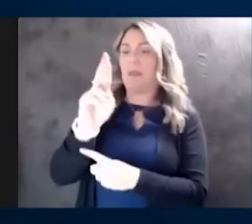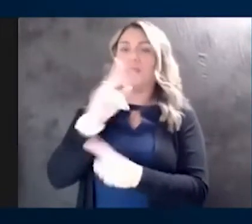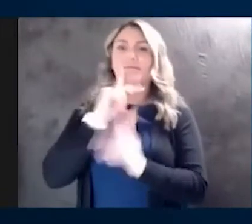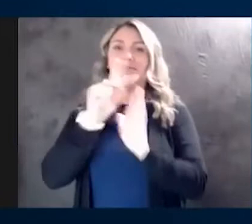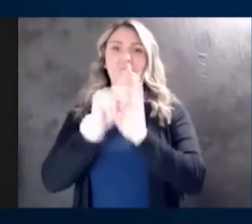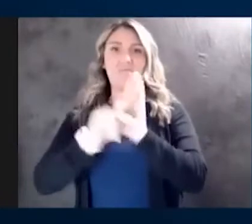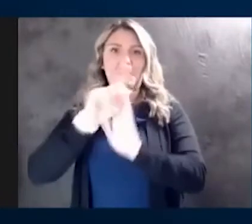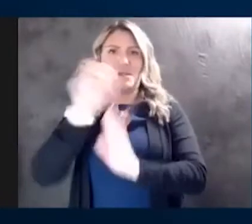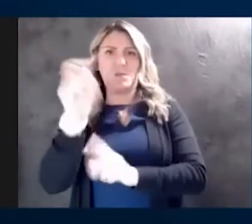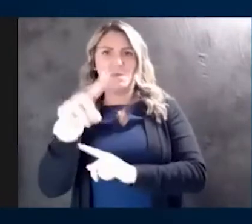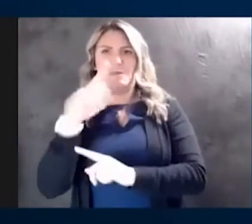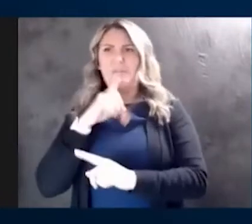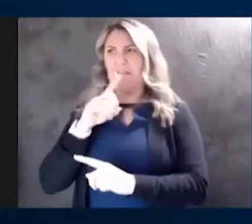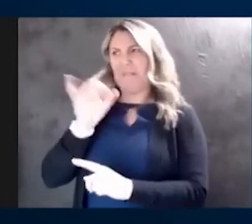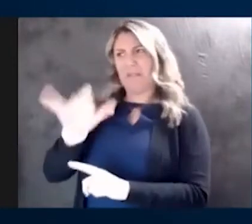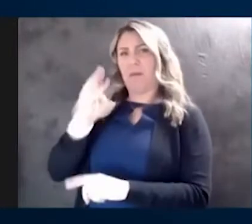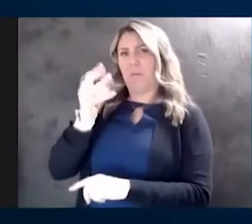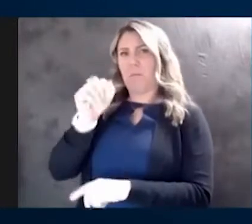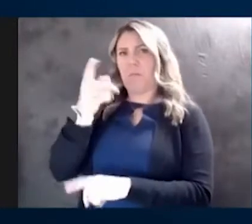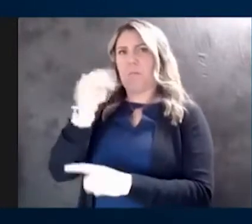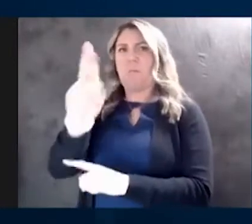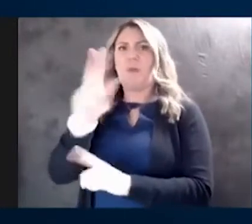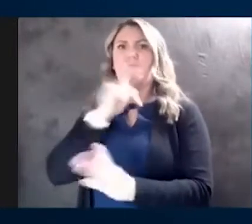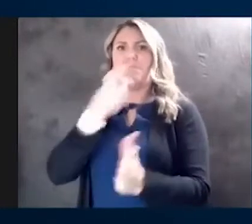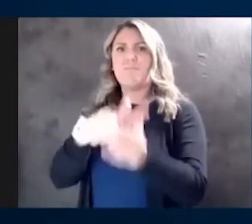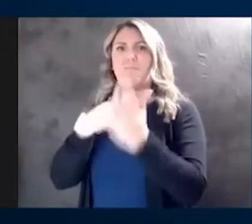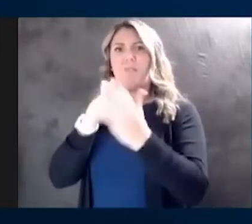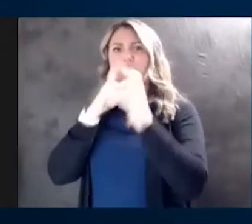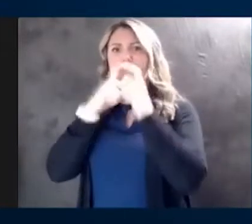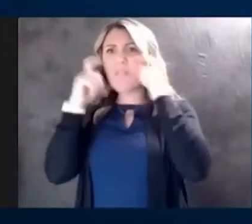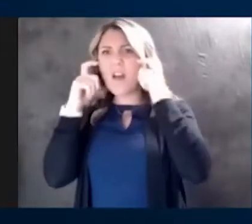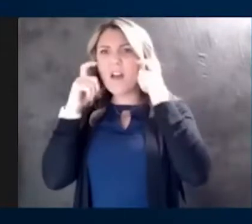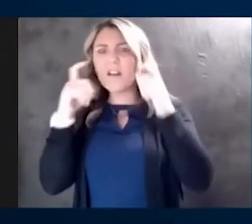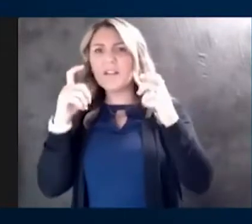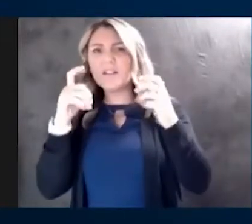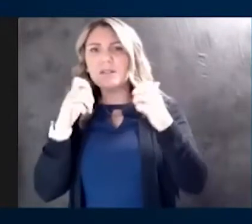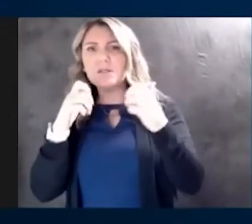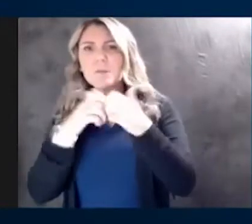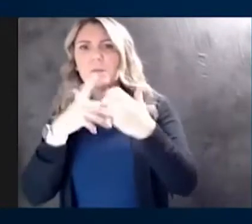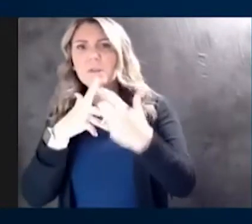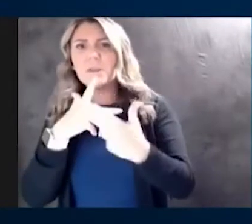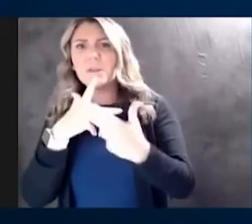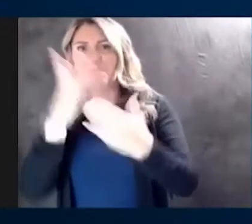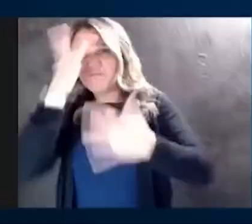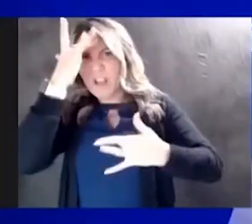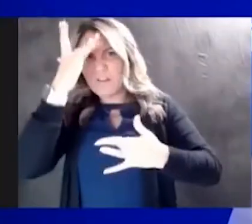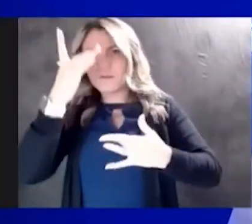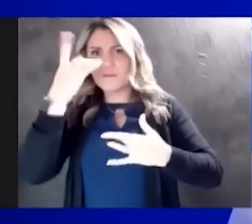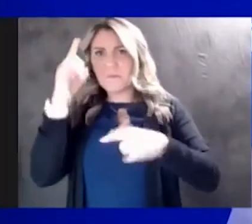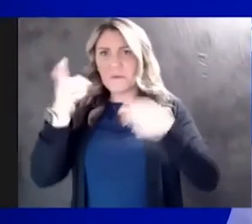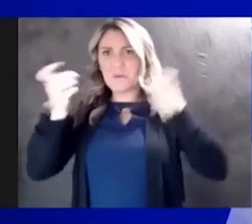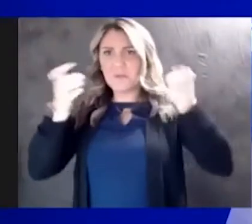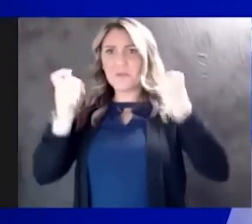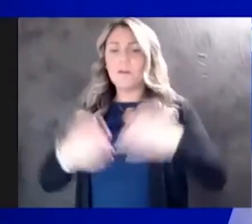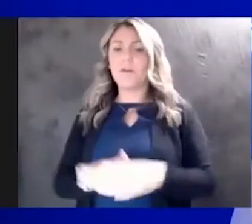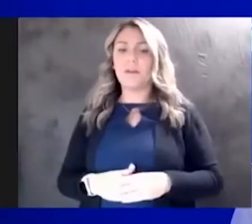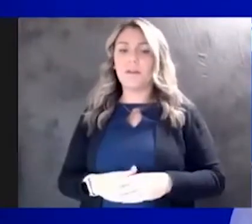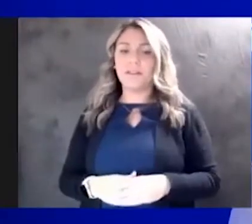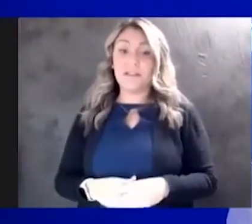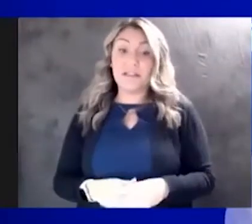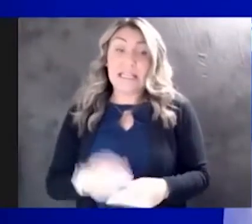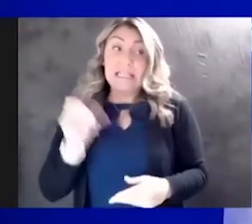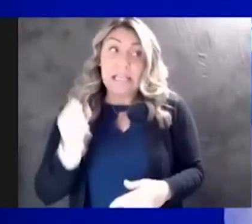should the mayor make a mandatory mask mandate with the virus to get it under control? Yeah, I think when you are